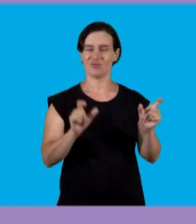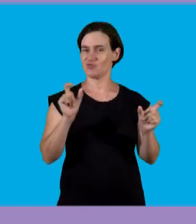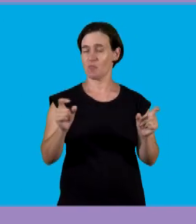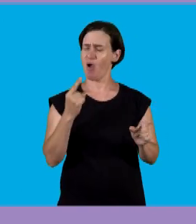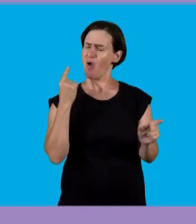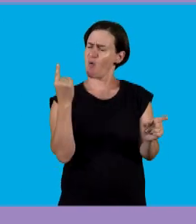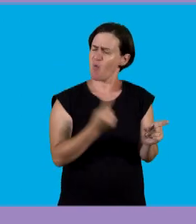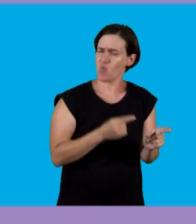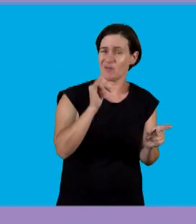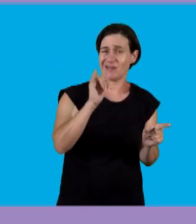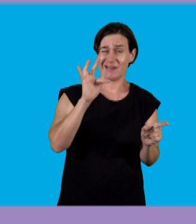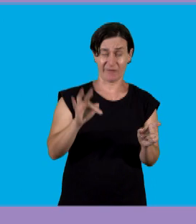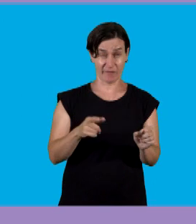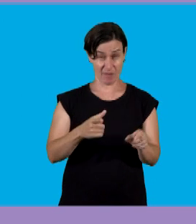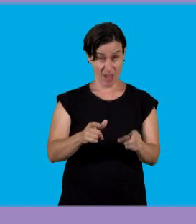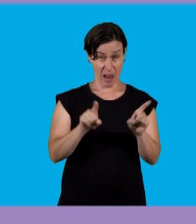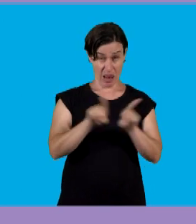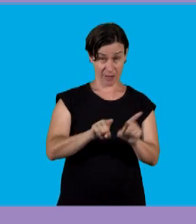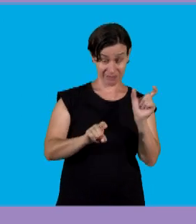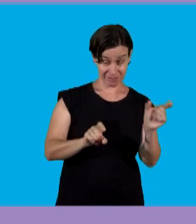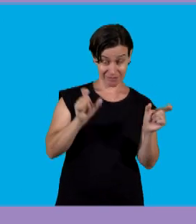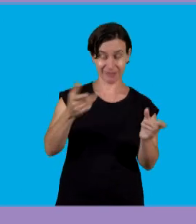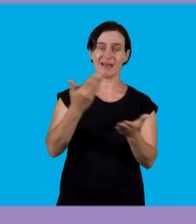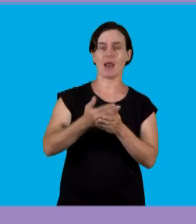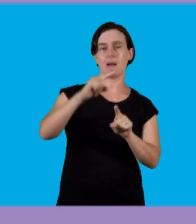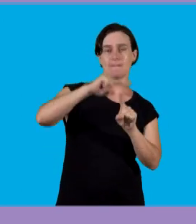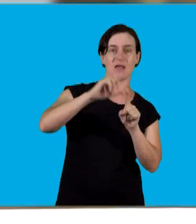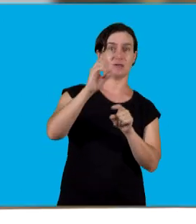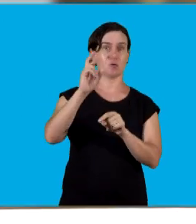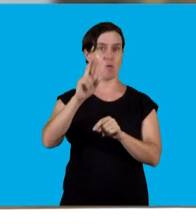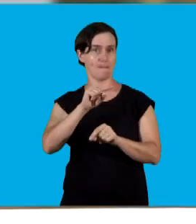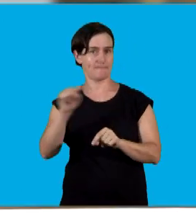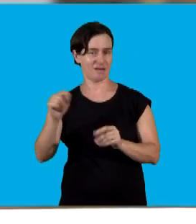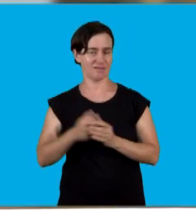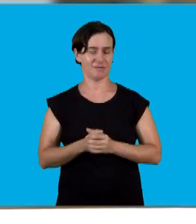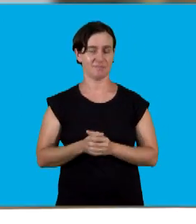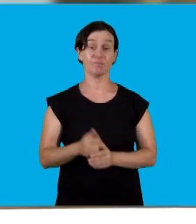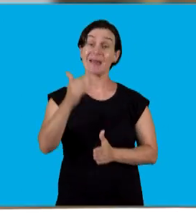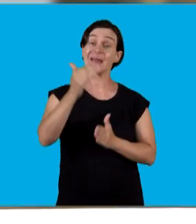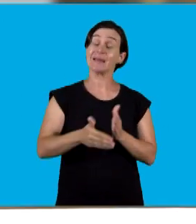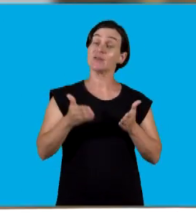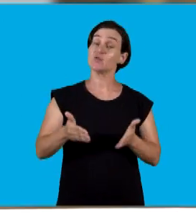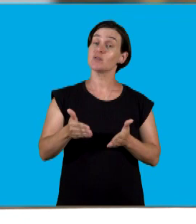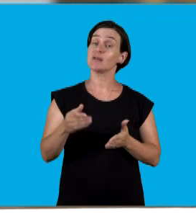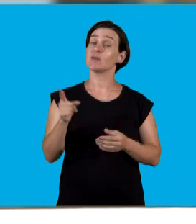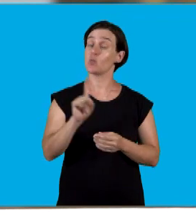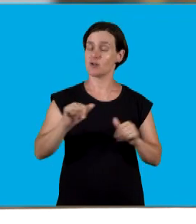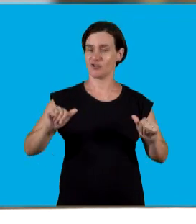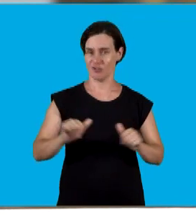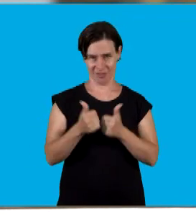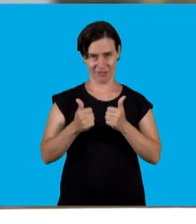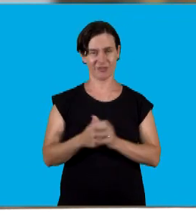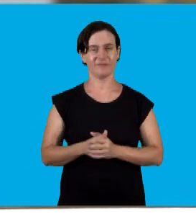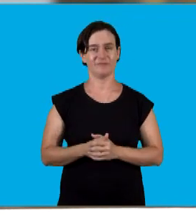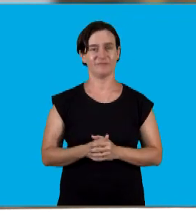can only add or subtract the like terms. Let's end off our lesson with our